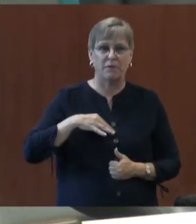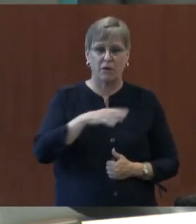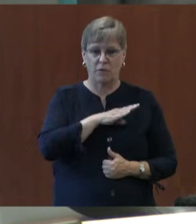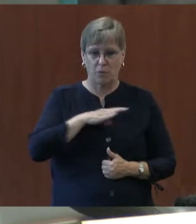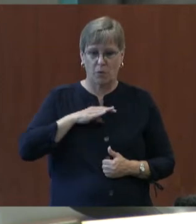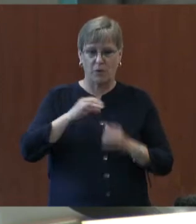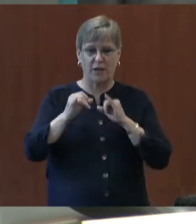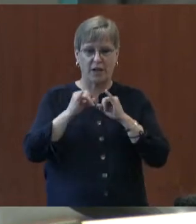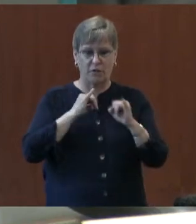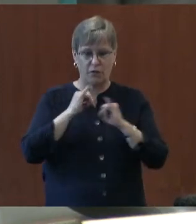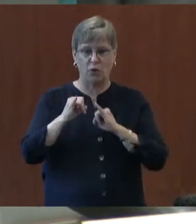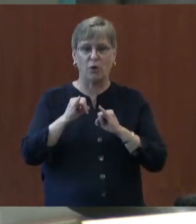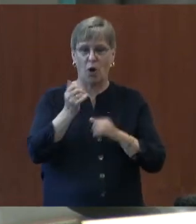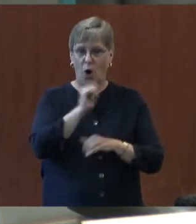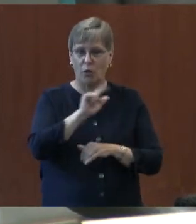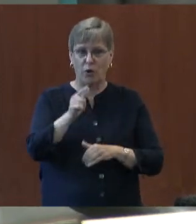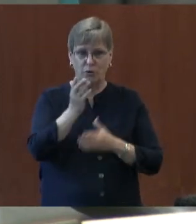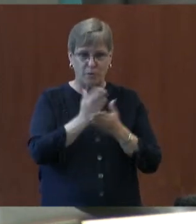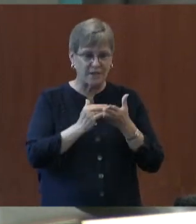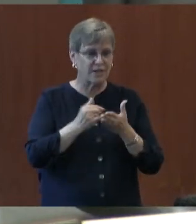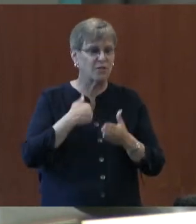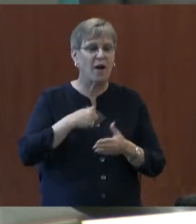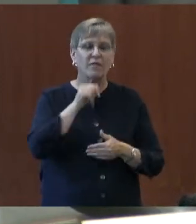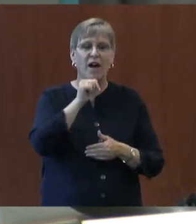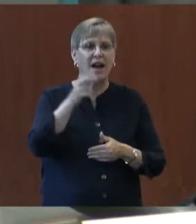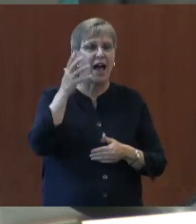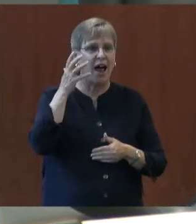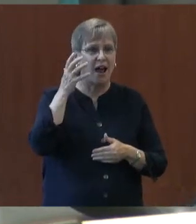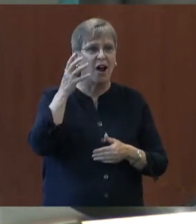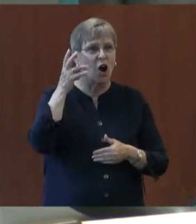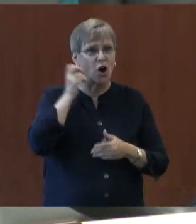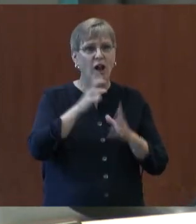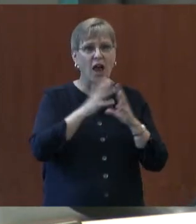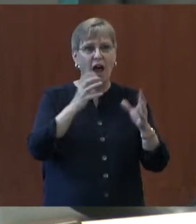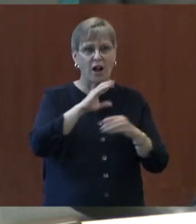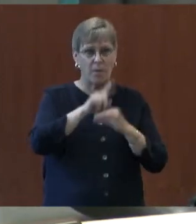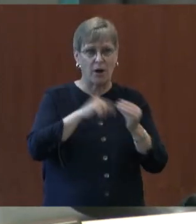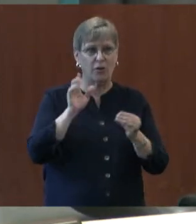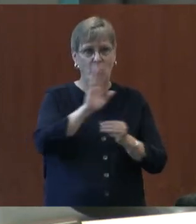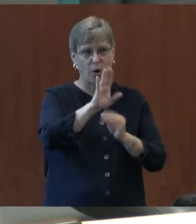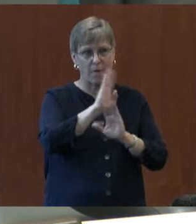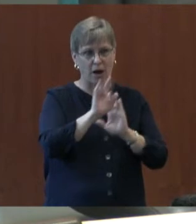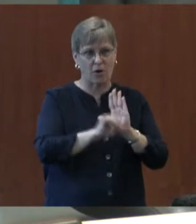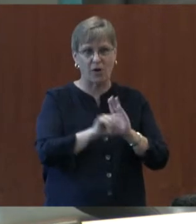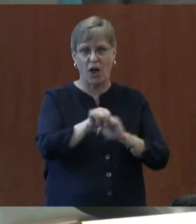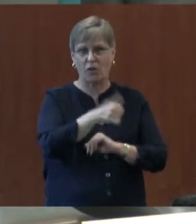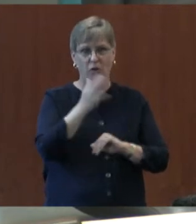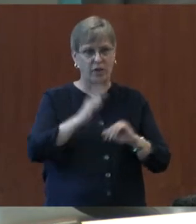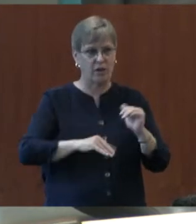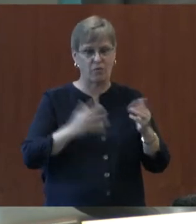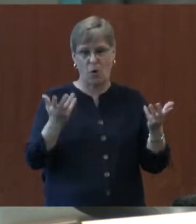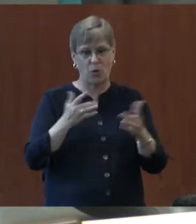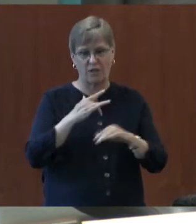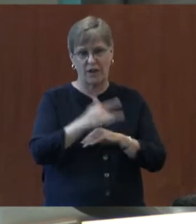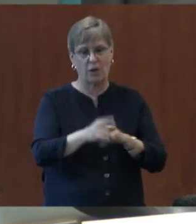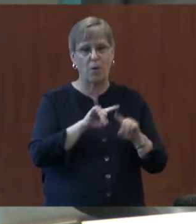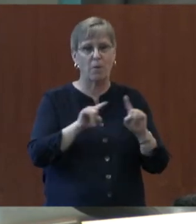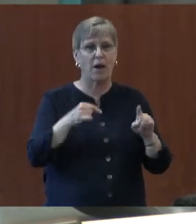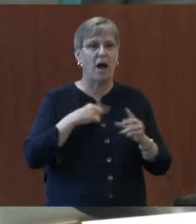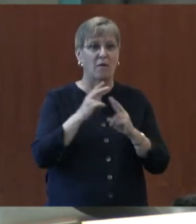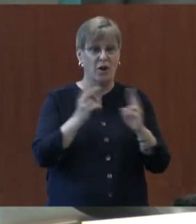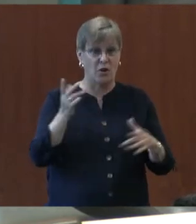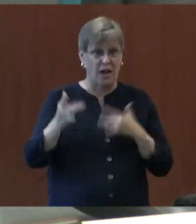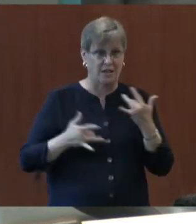process and all those pieces, so I haven't had a chance to hear a lot about your background other than what was readily available. But again, I'm